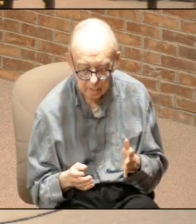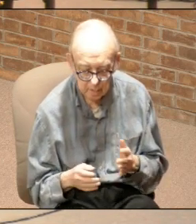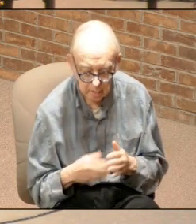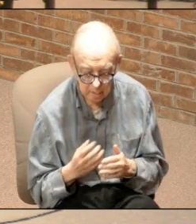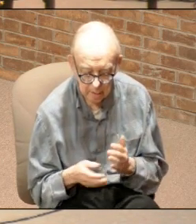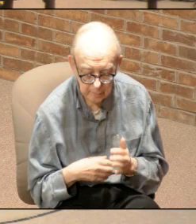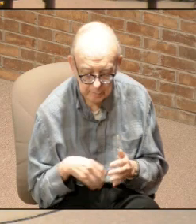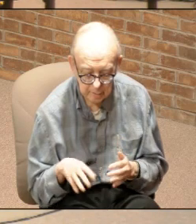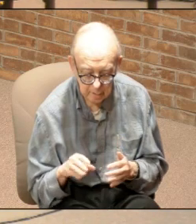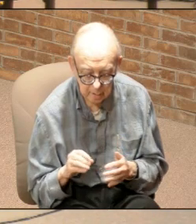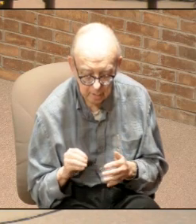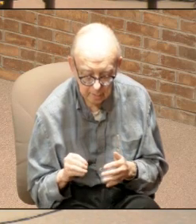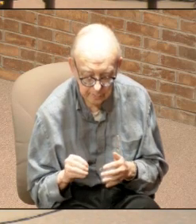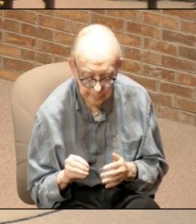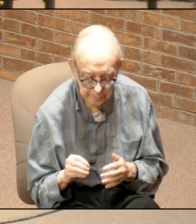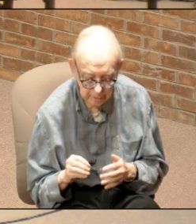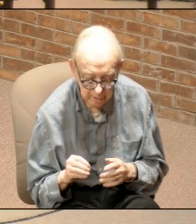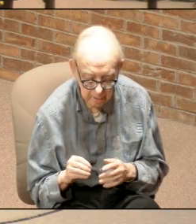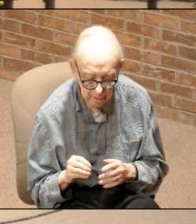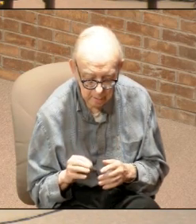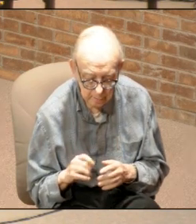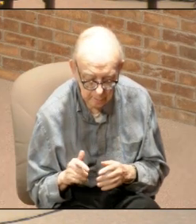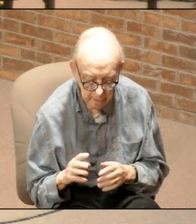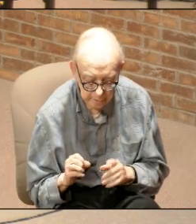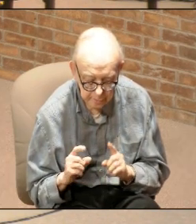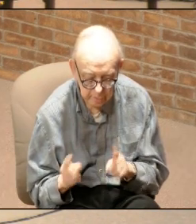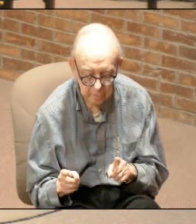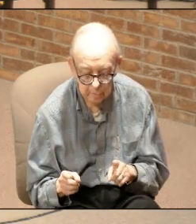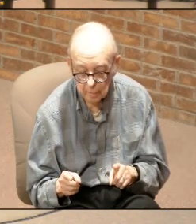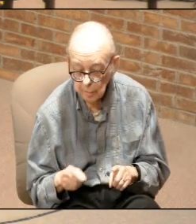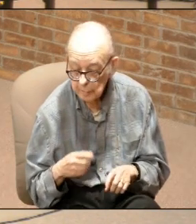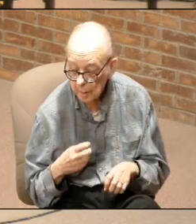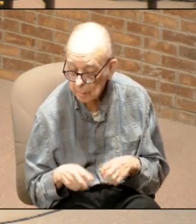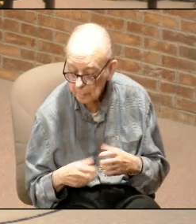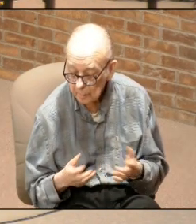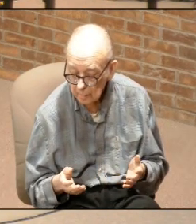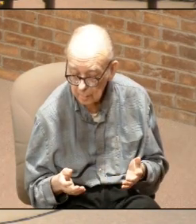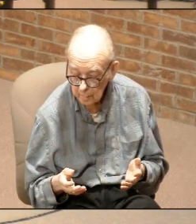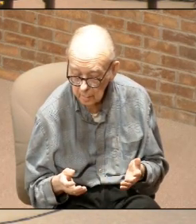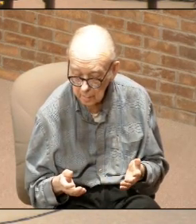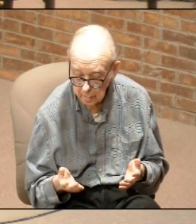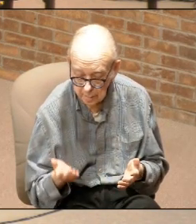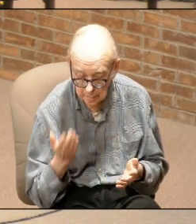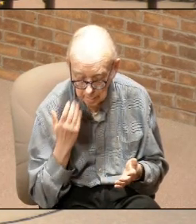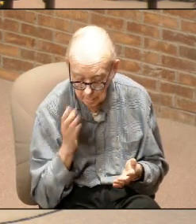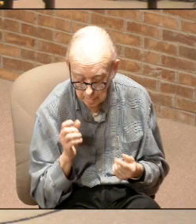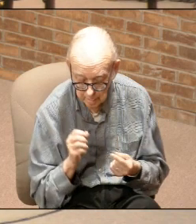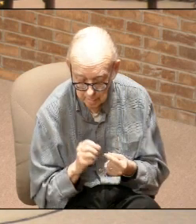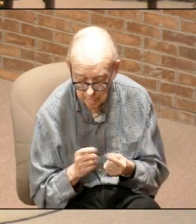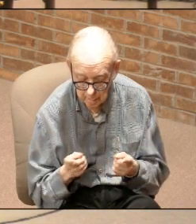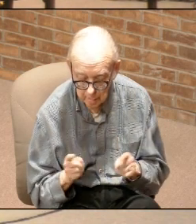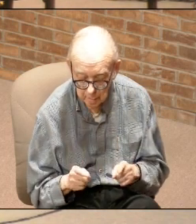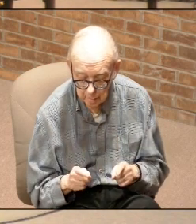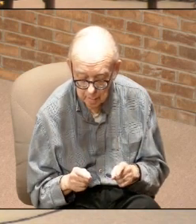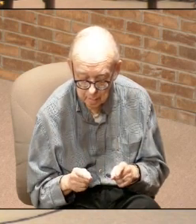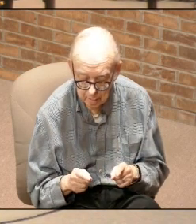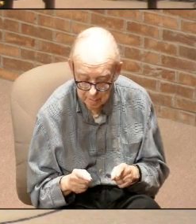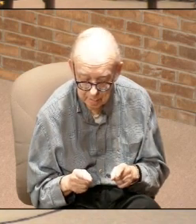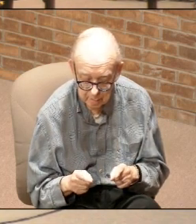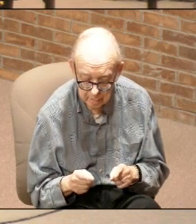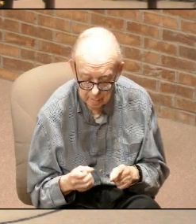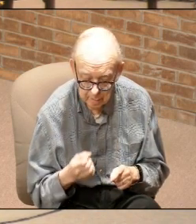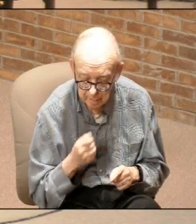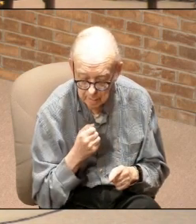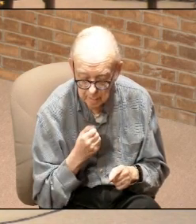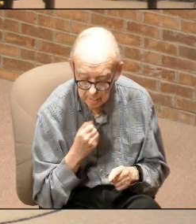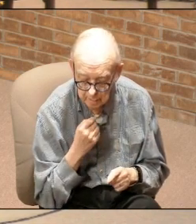50 gallon 50 miles to go but the problem is i don't know exactly when that little light turned on because i was